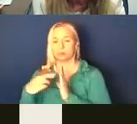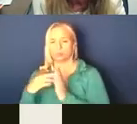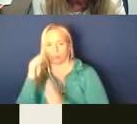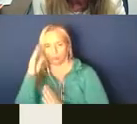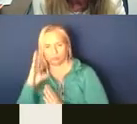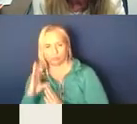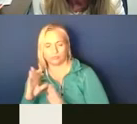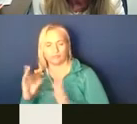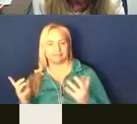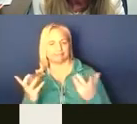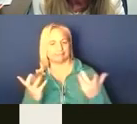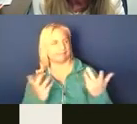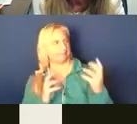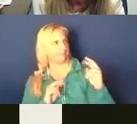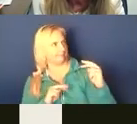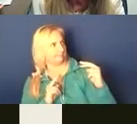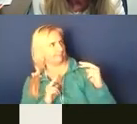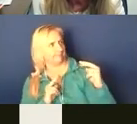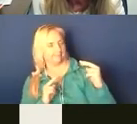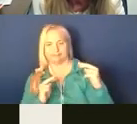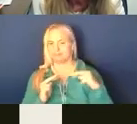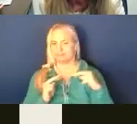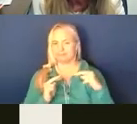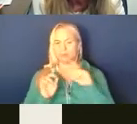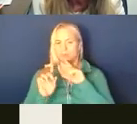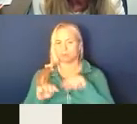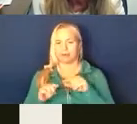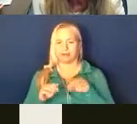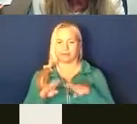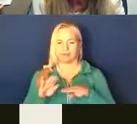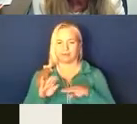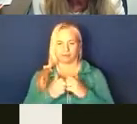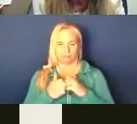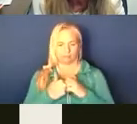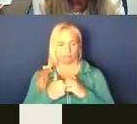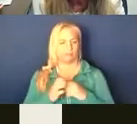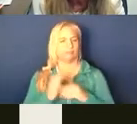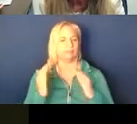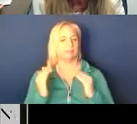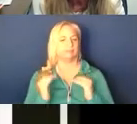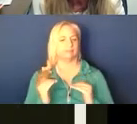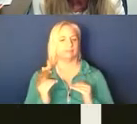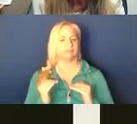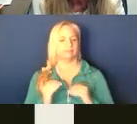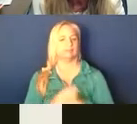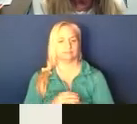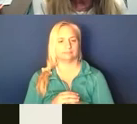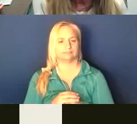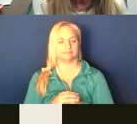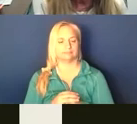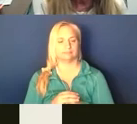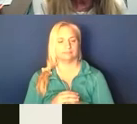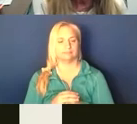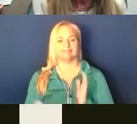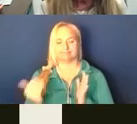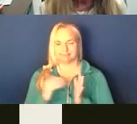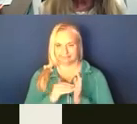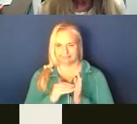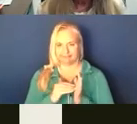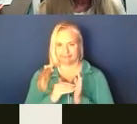interplays in our interactions and our responses to behaviors. The next slide. So